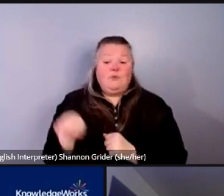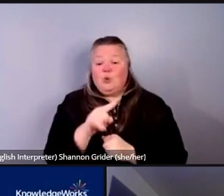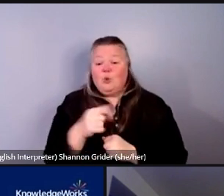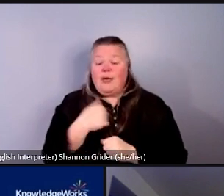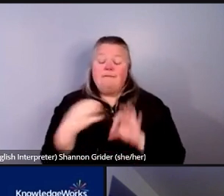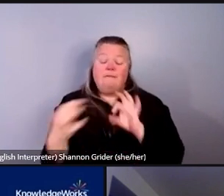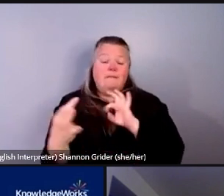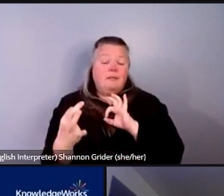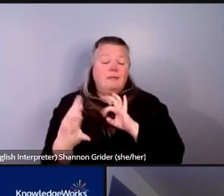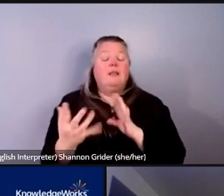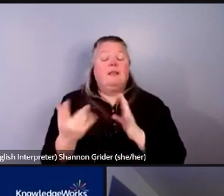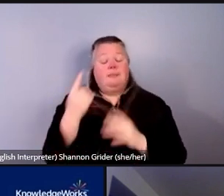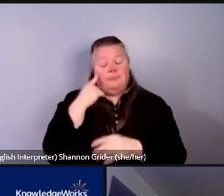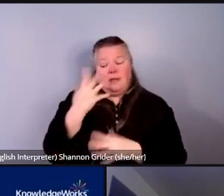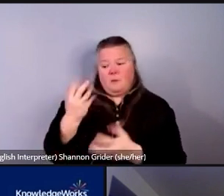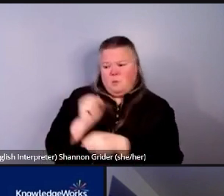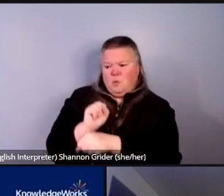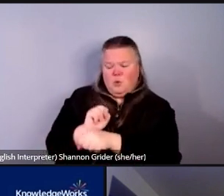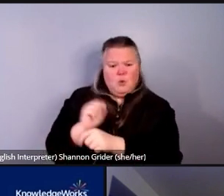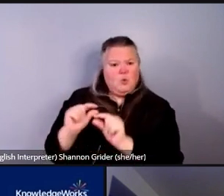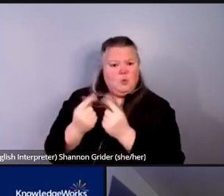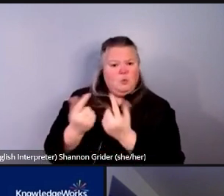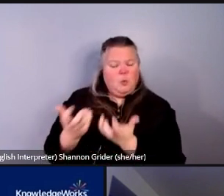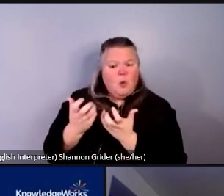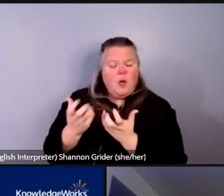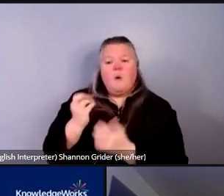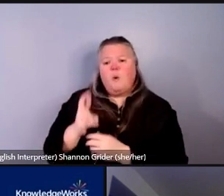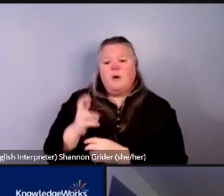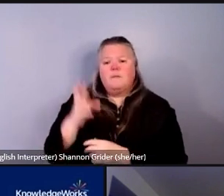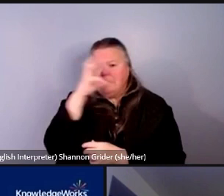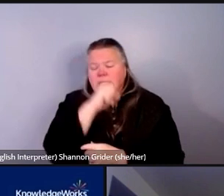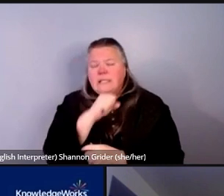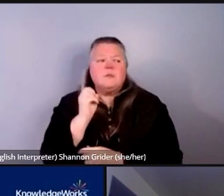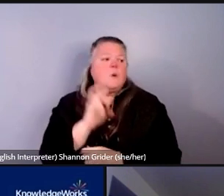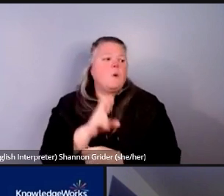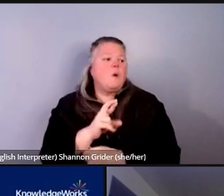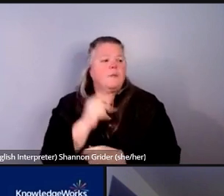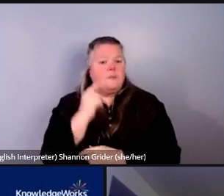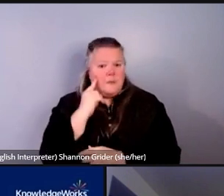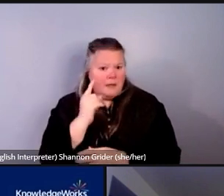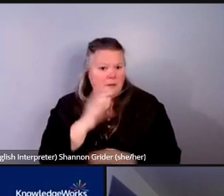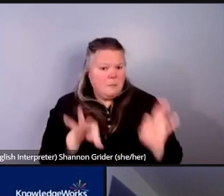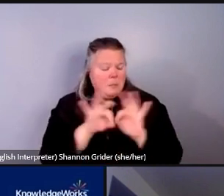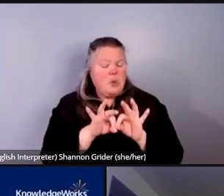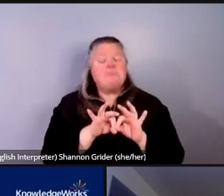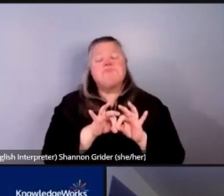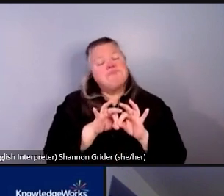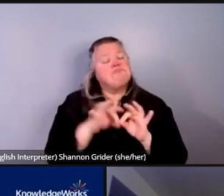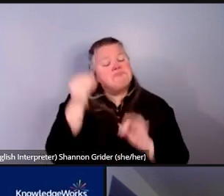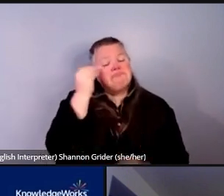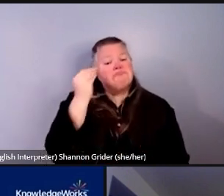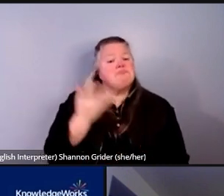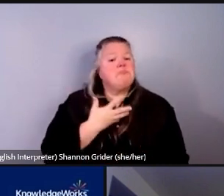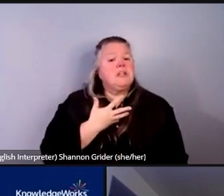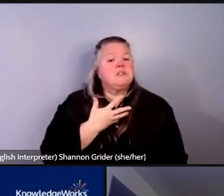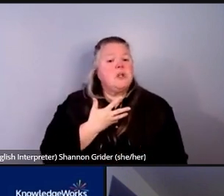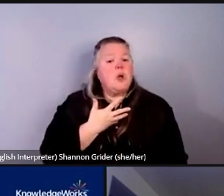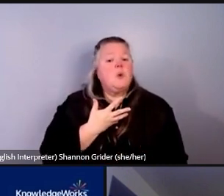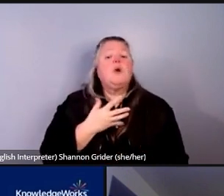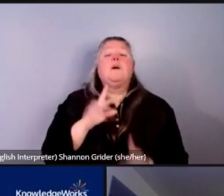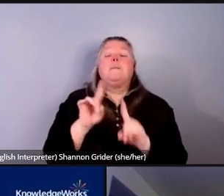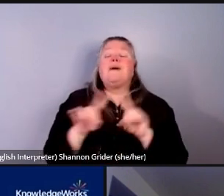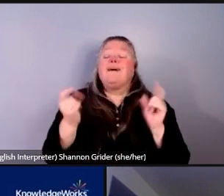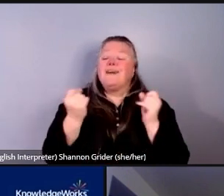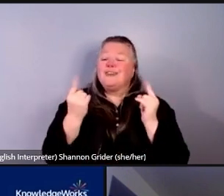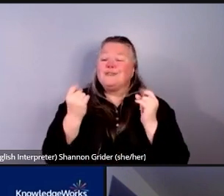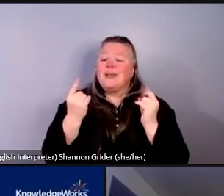work group that you feel like would be valued for the council, with the caveat that